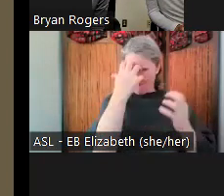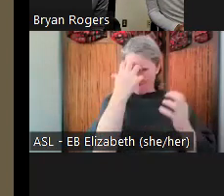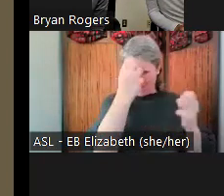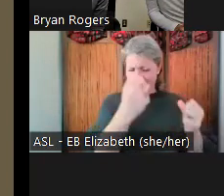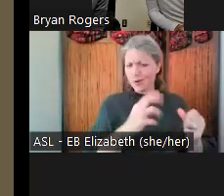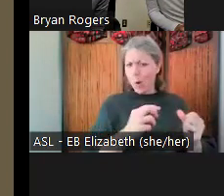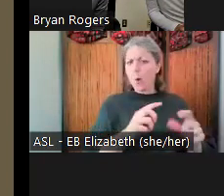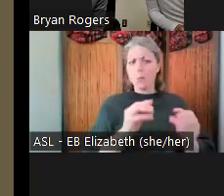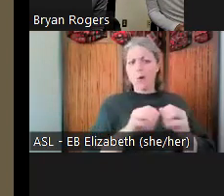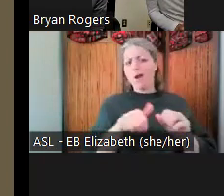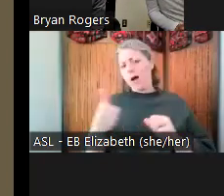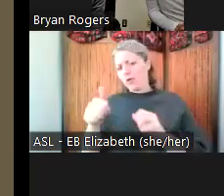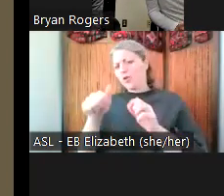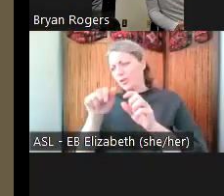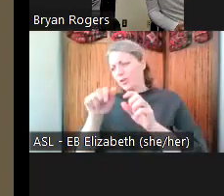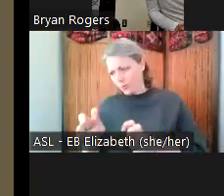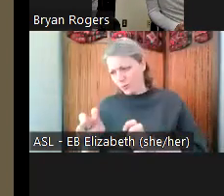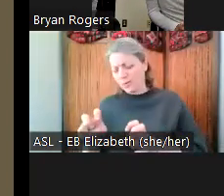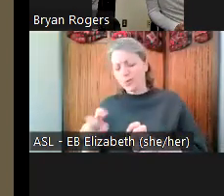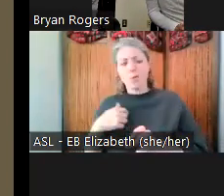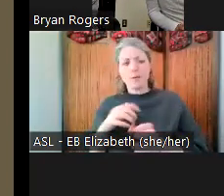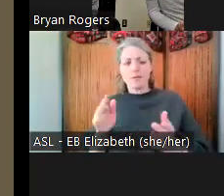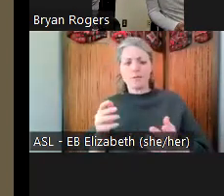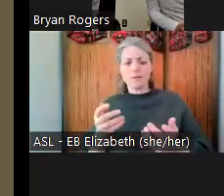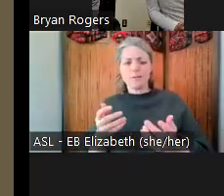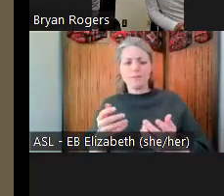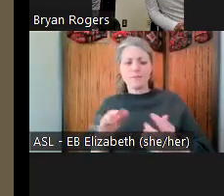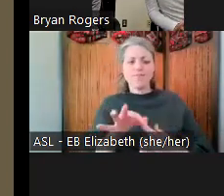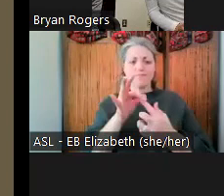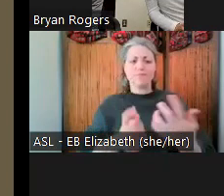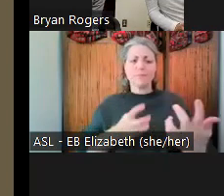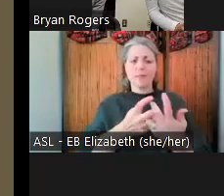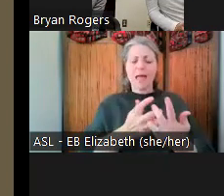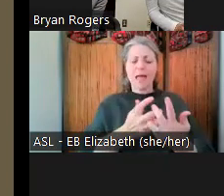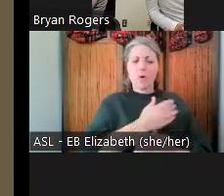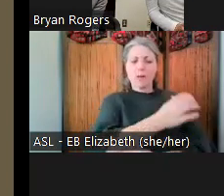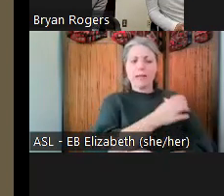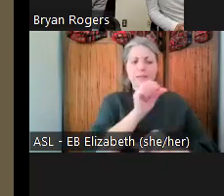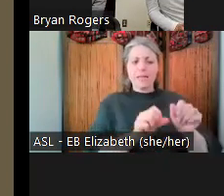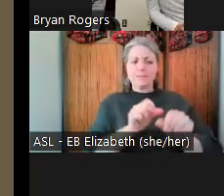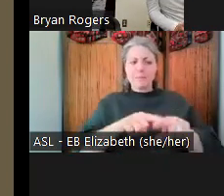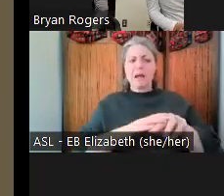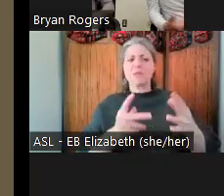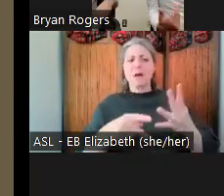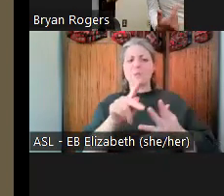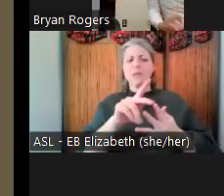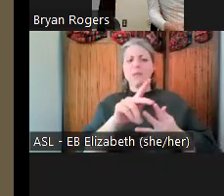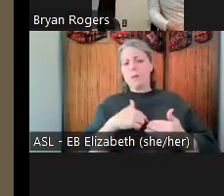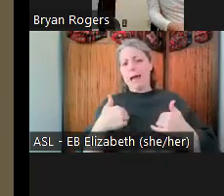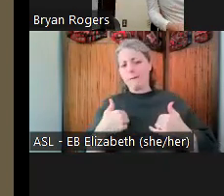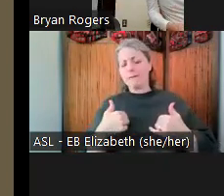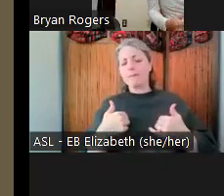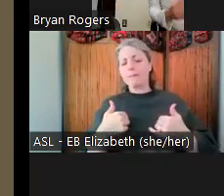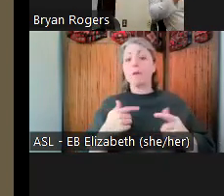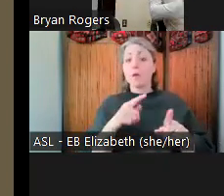clinical assessments for them for that. So basically, those are the major assessments we're going to do, and not any one of